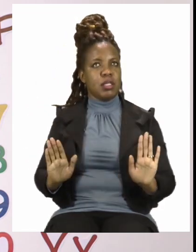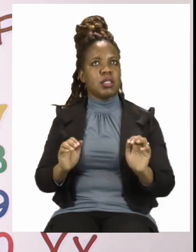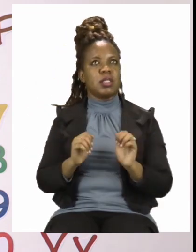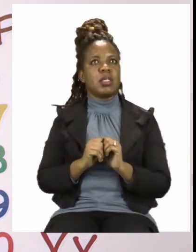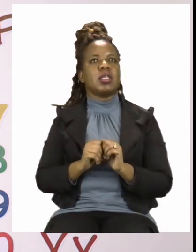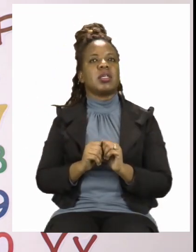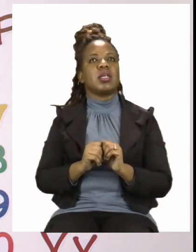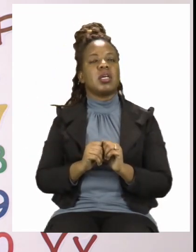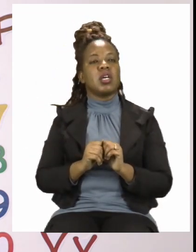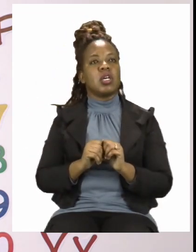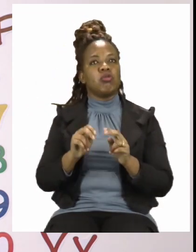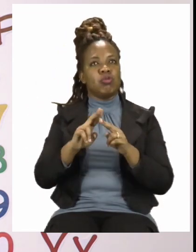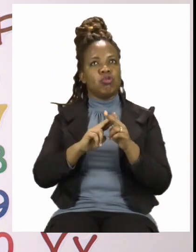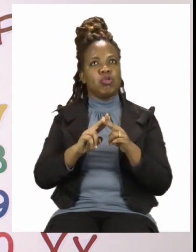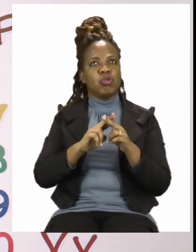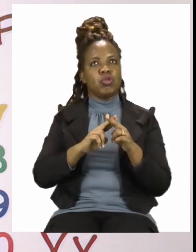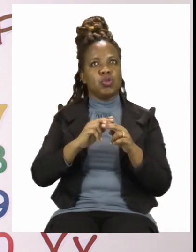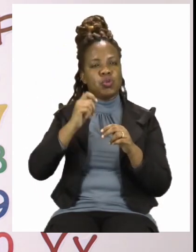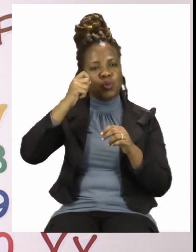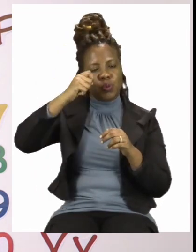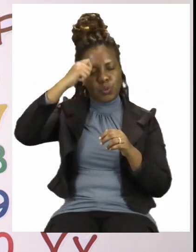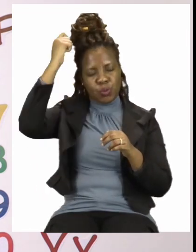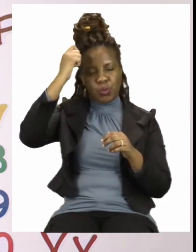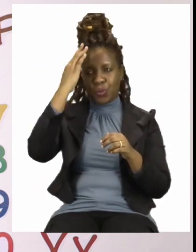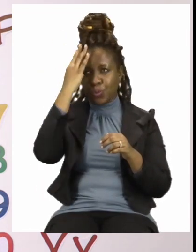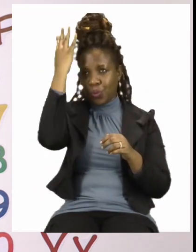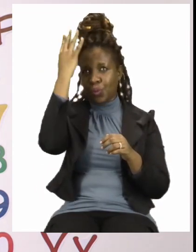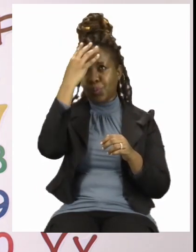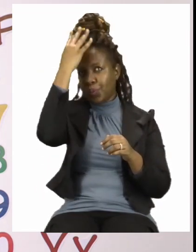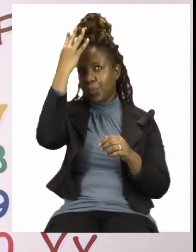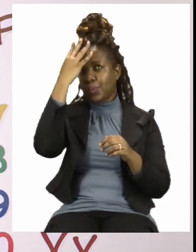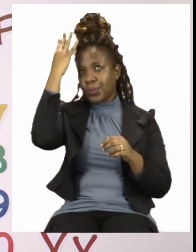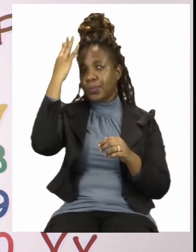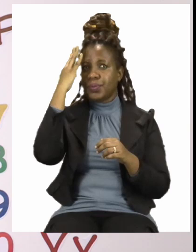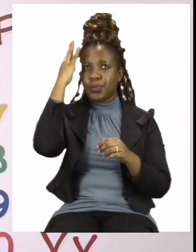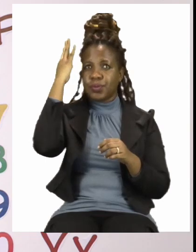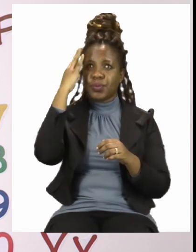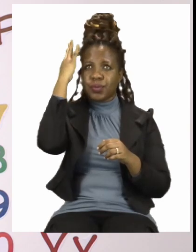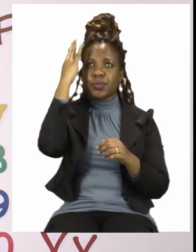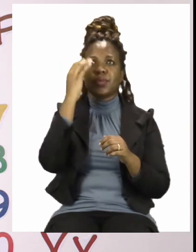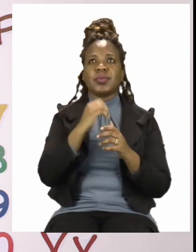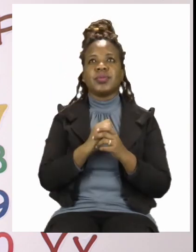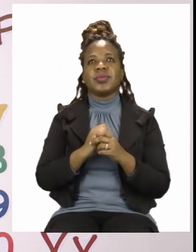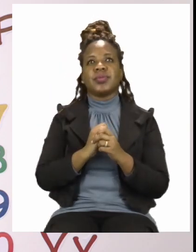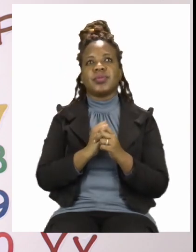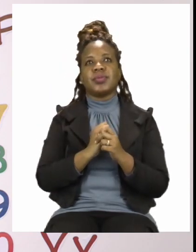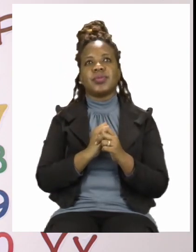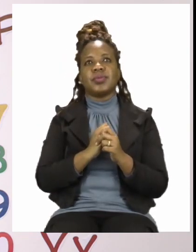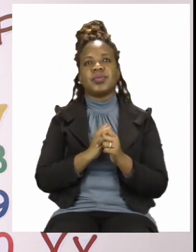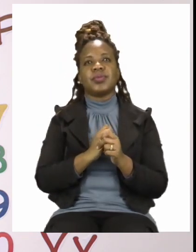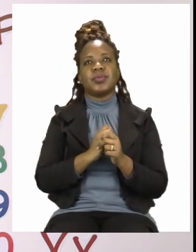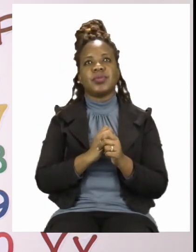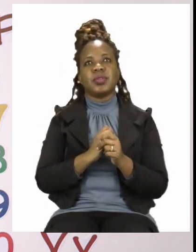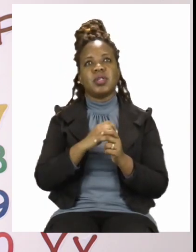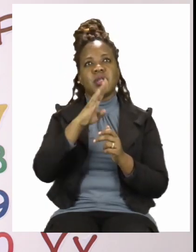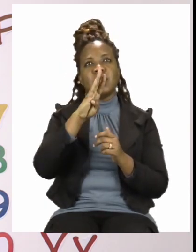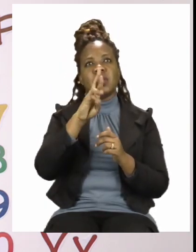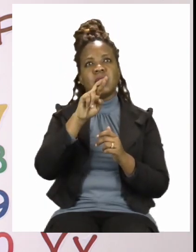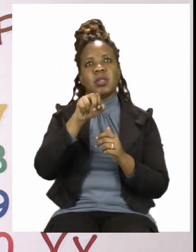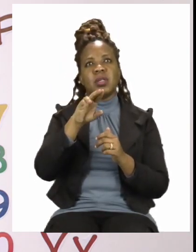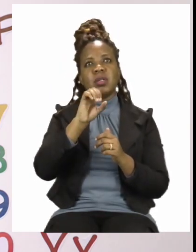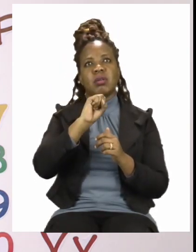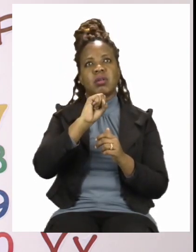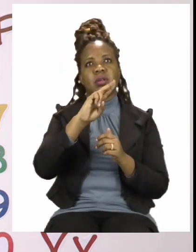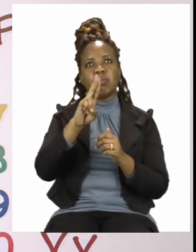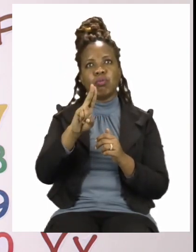comb as well. So we use a brush or a comb for our hair. The next thing we're going to